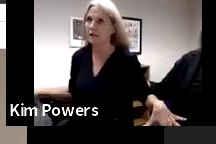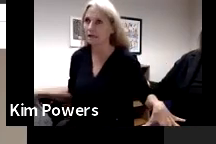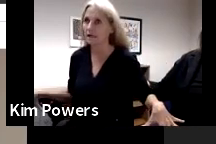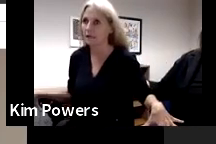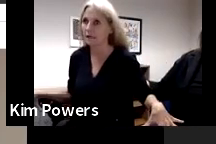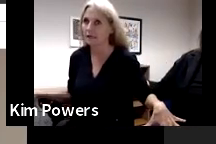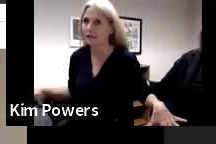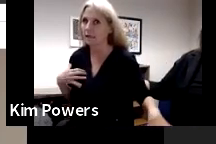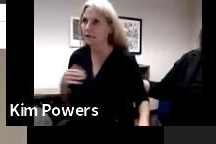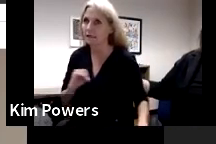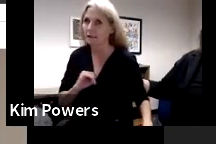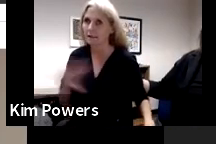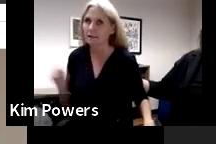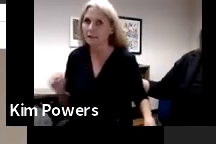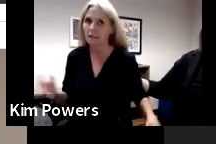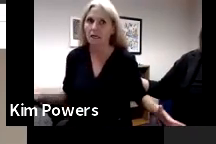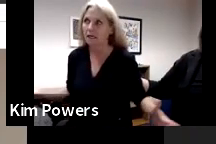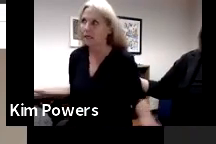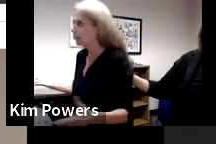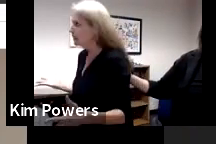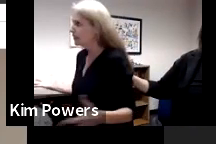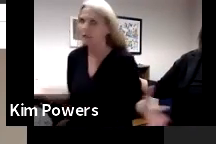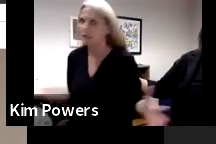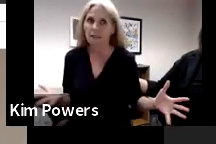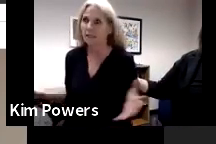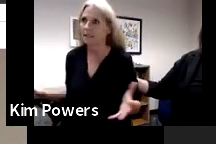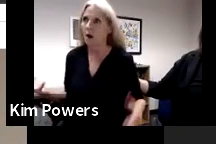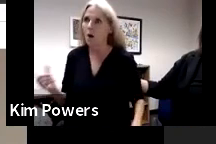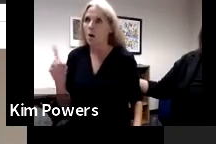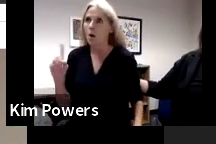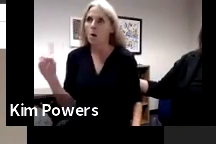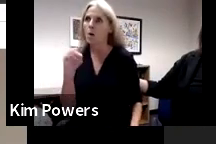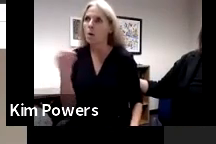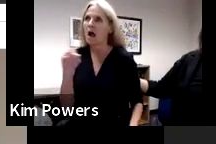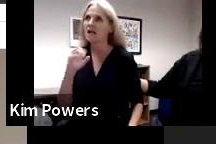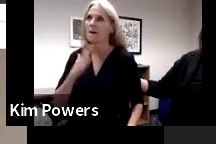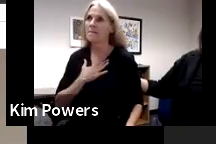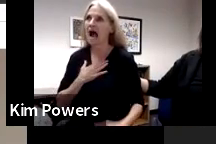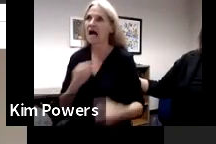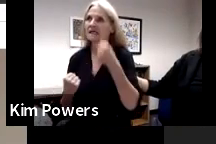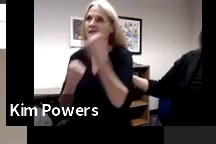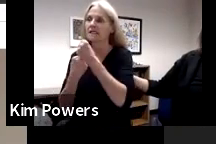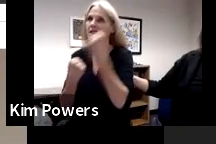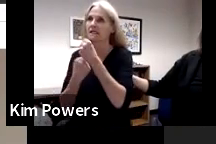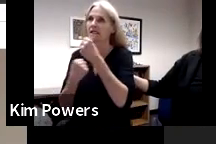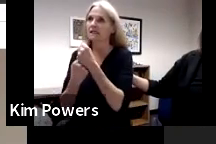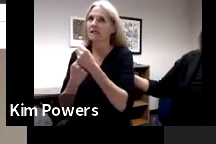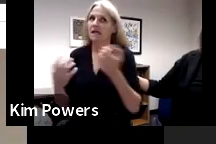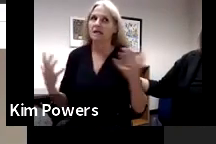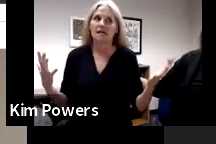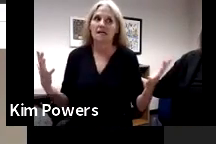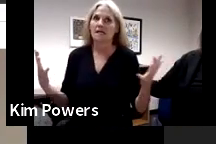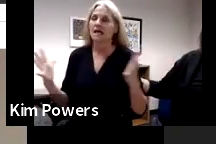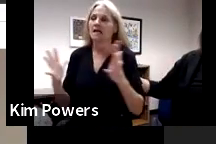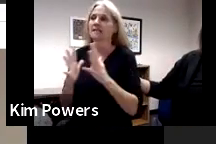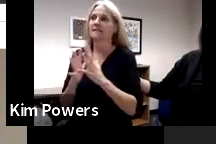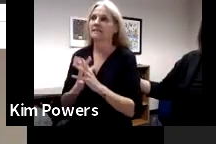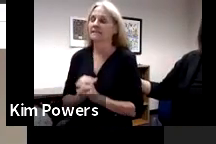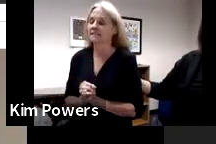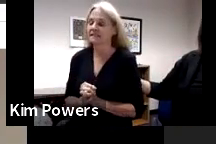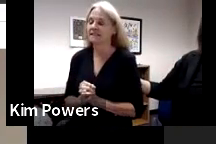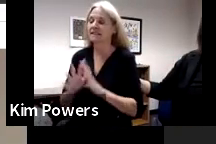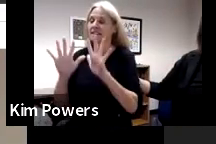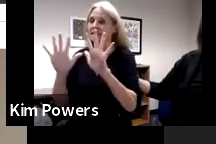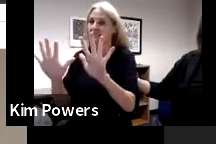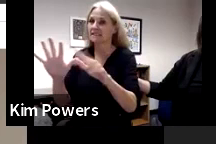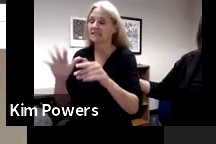the interpretation of my presentation. And I felt, oh, that I'm alone up here on this stage.